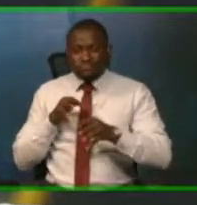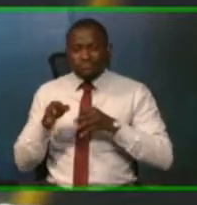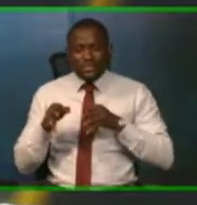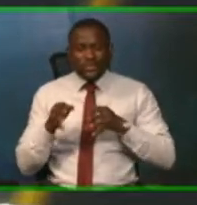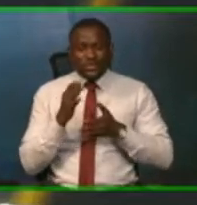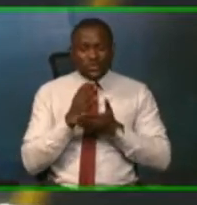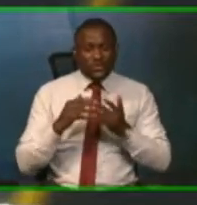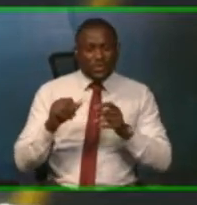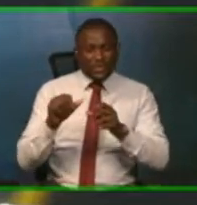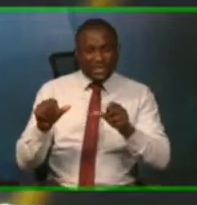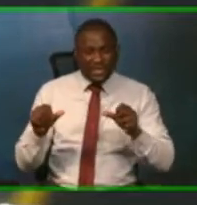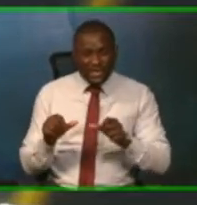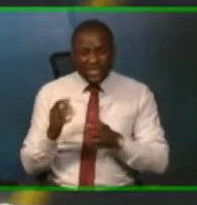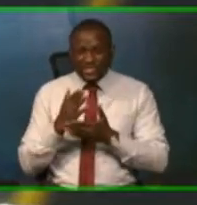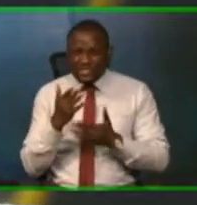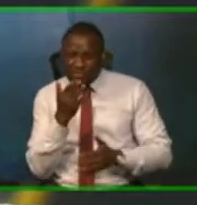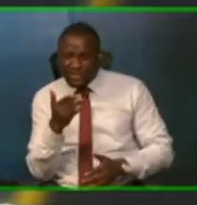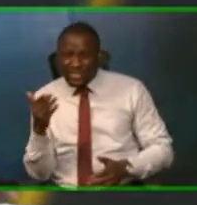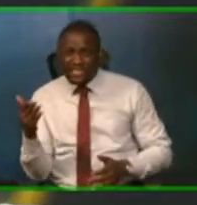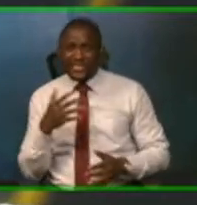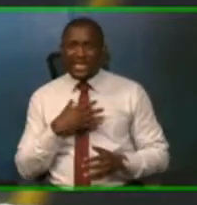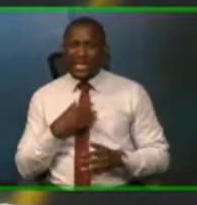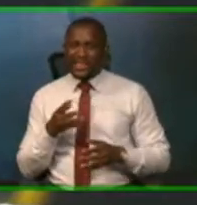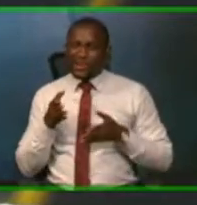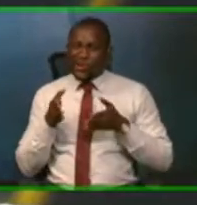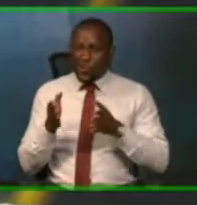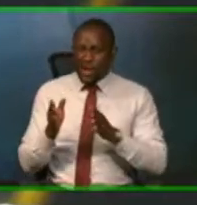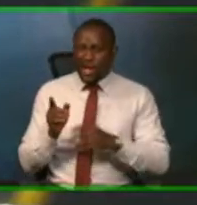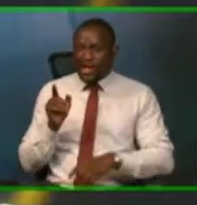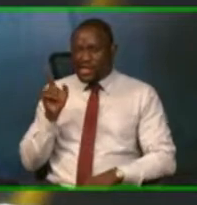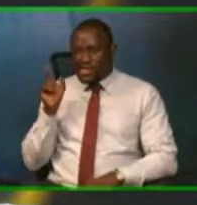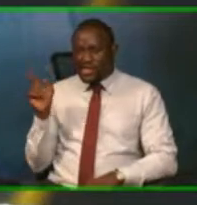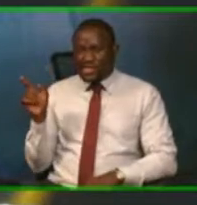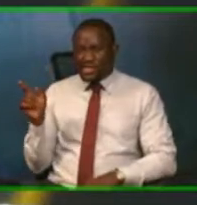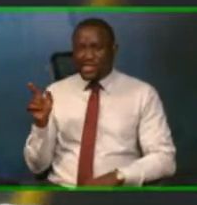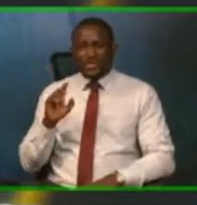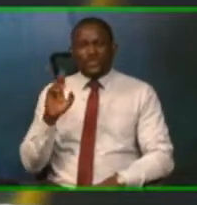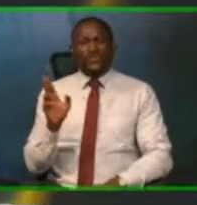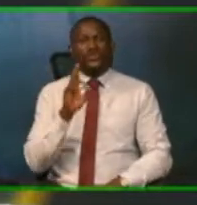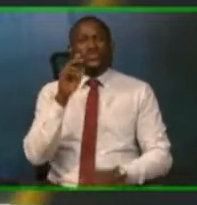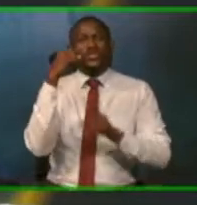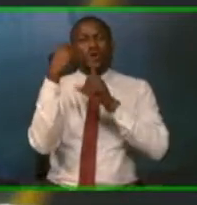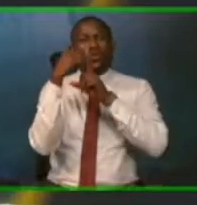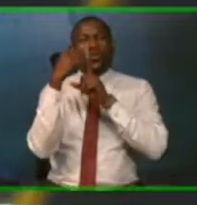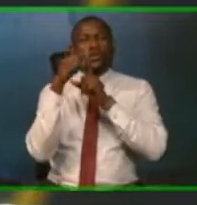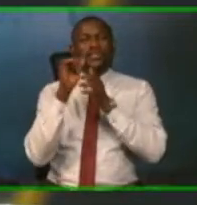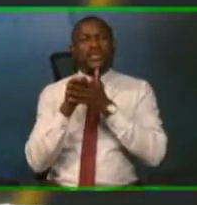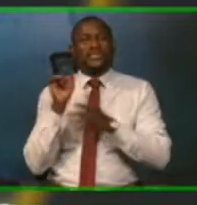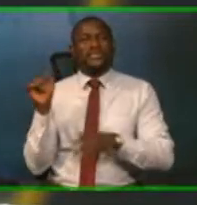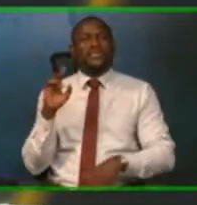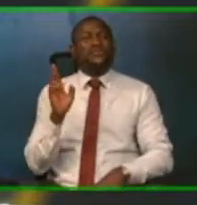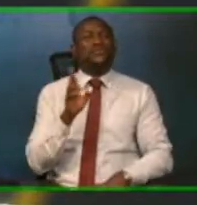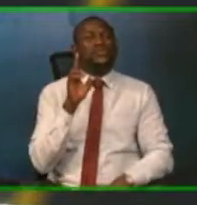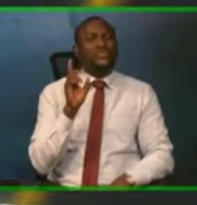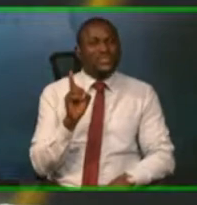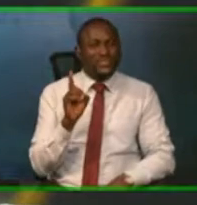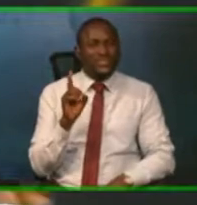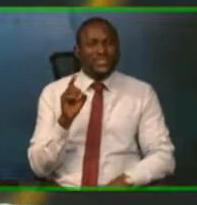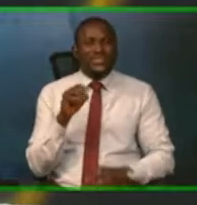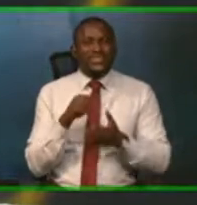areas, and the way he used the words that he used